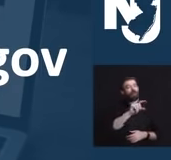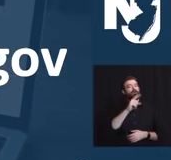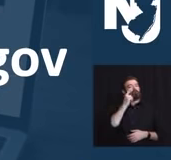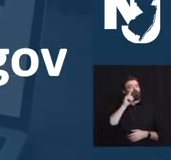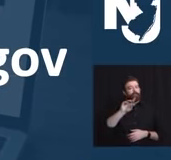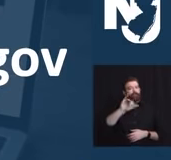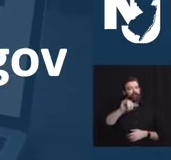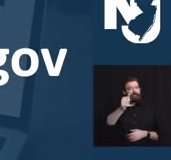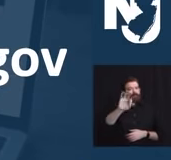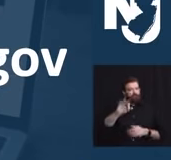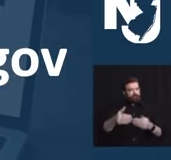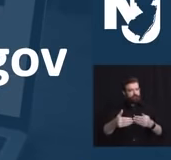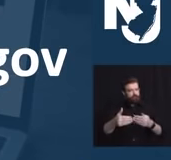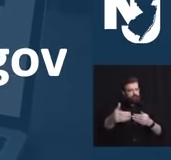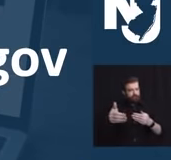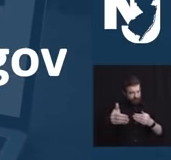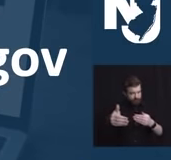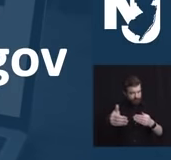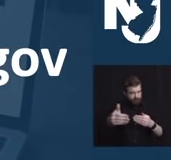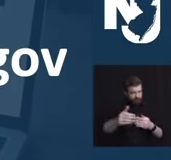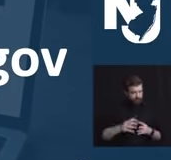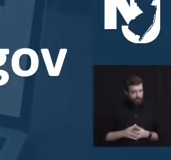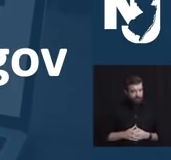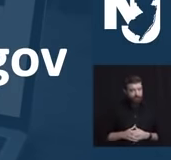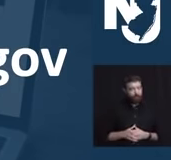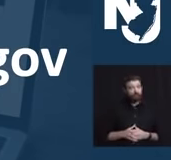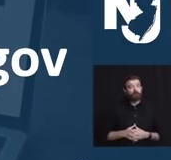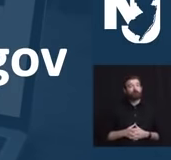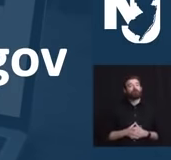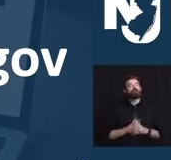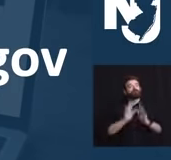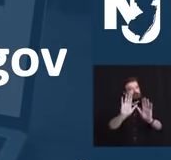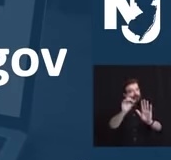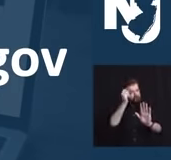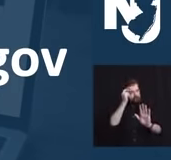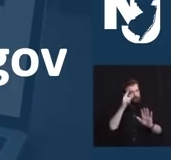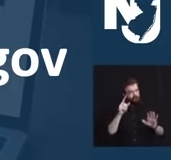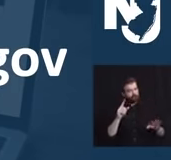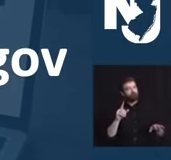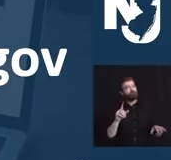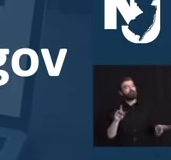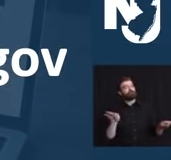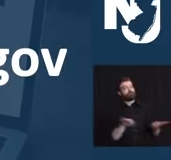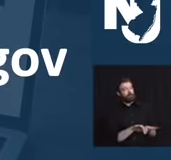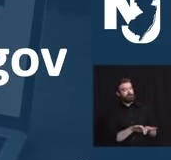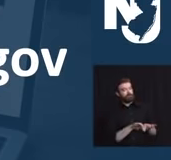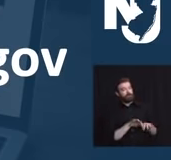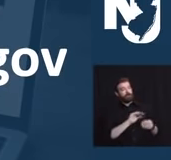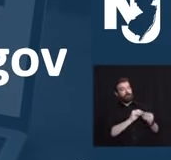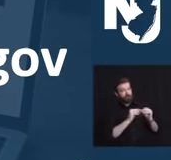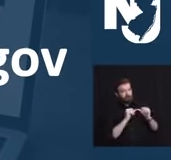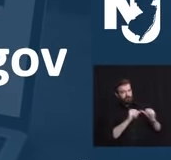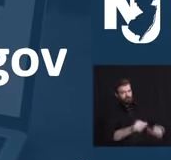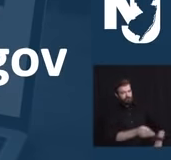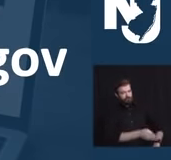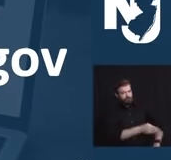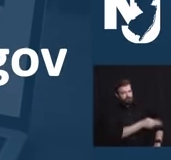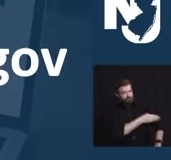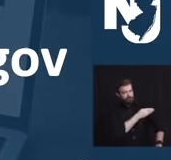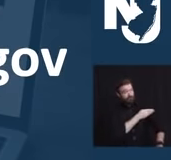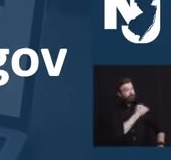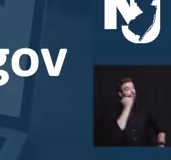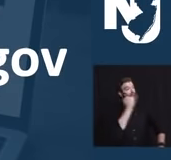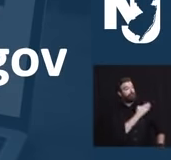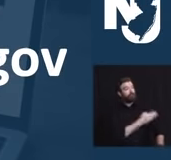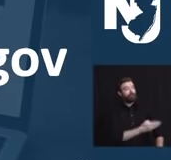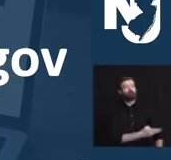an important footnote, so long as we do not see a backslide in our metrics. And given the tremendous work that so